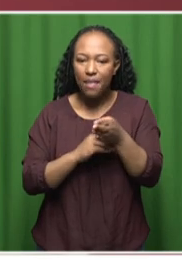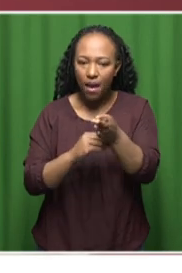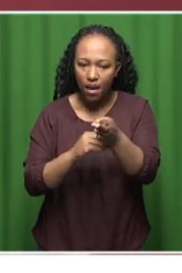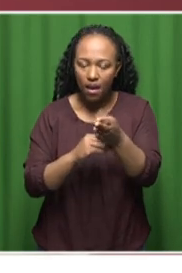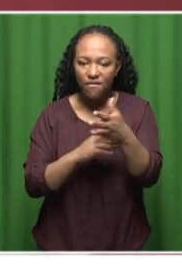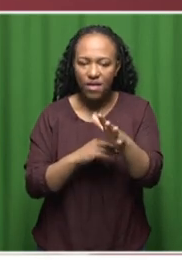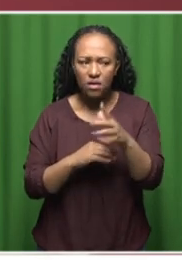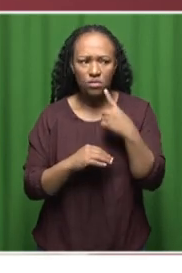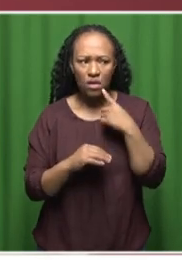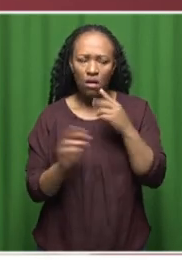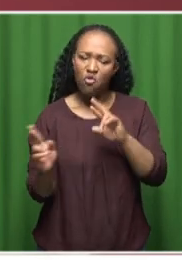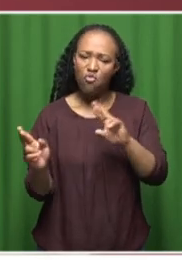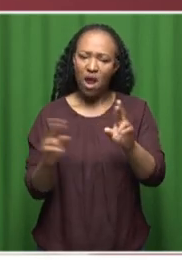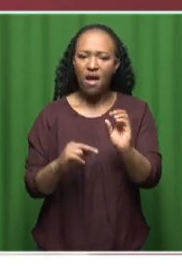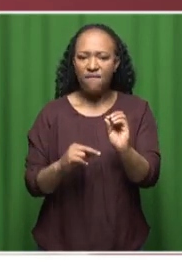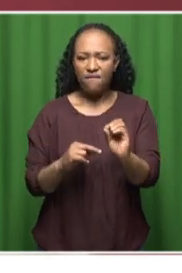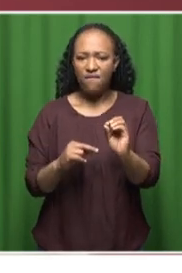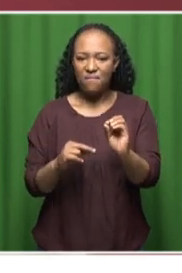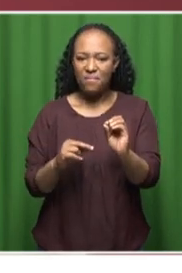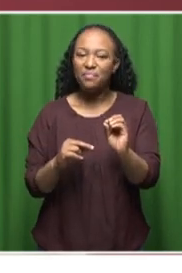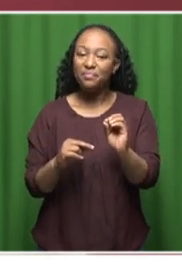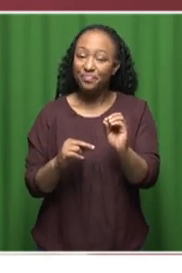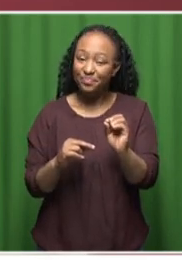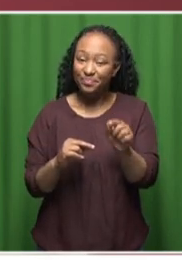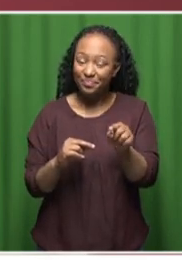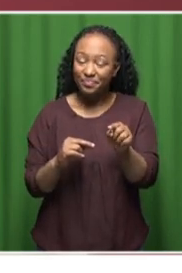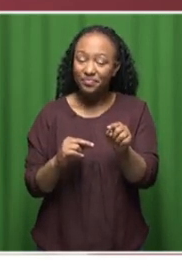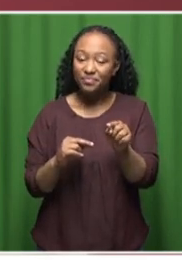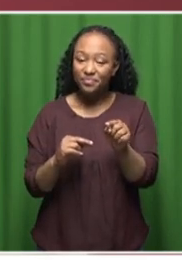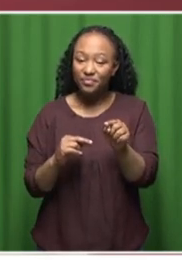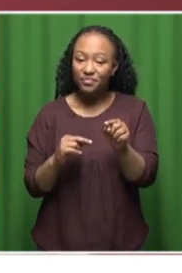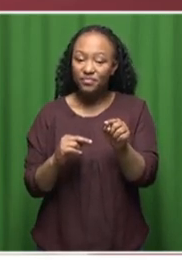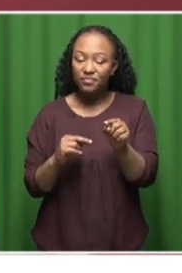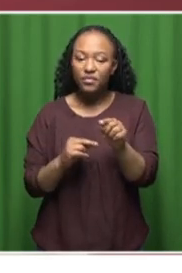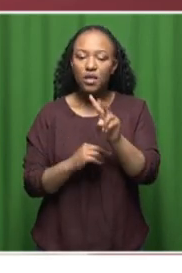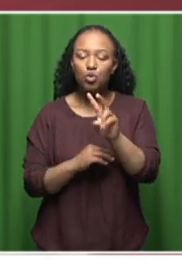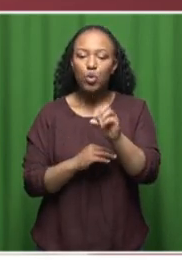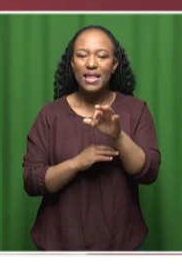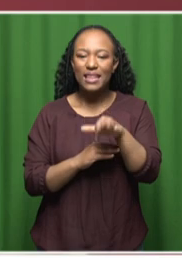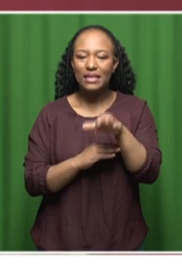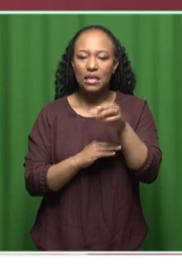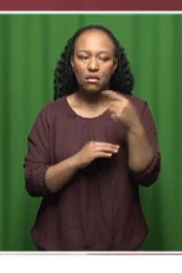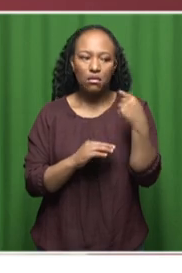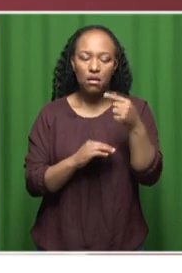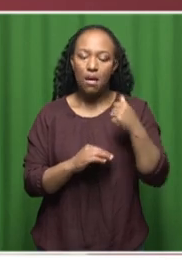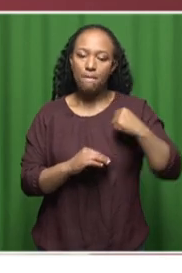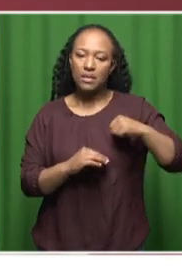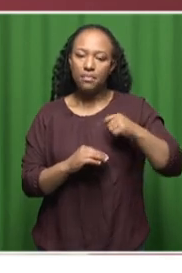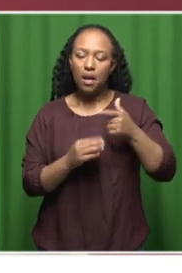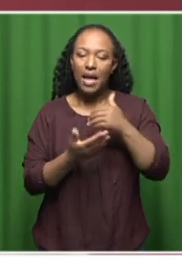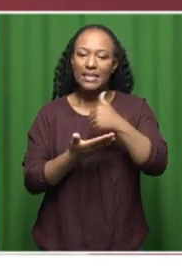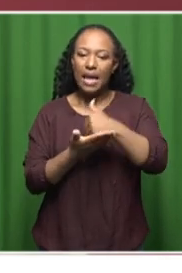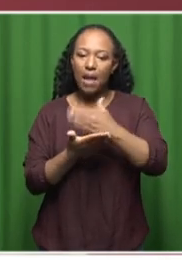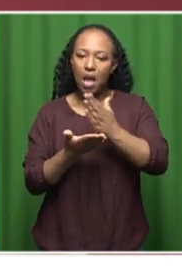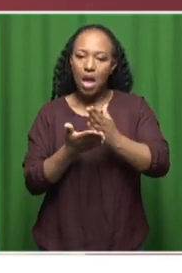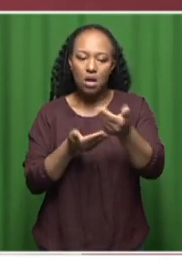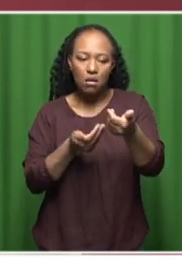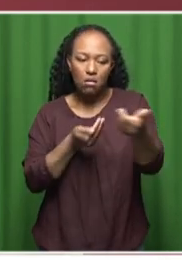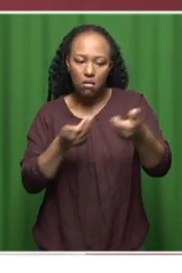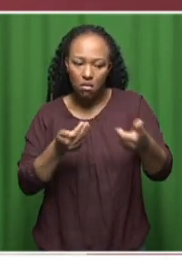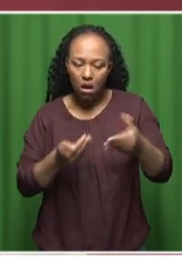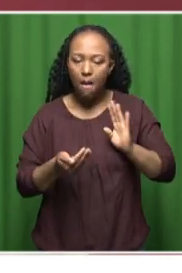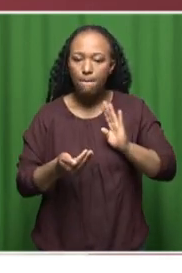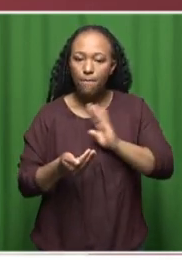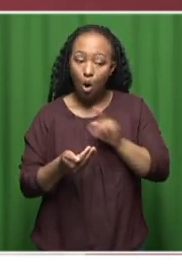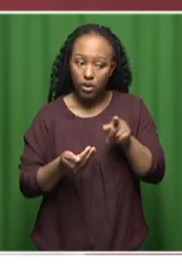it's ready for it. And then this is what in 2013, the Municipal Demarcation Board announced. And